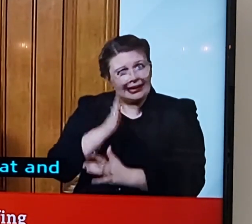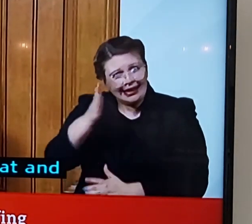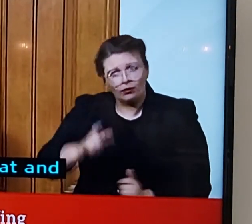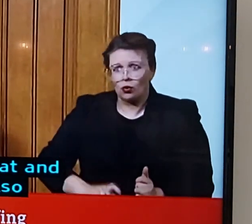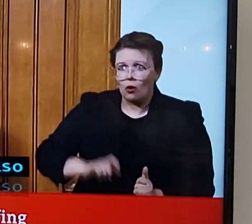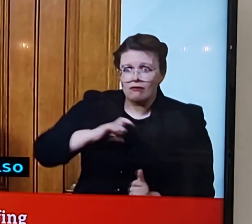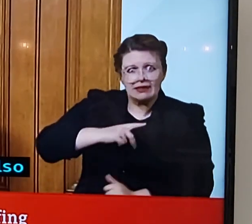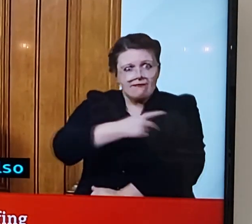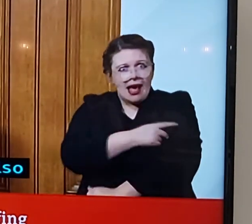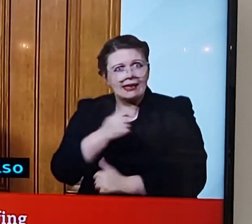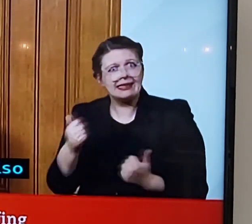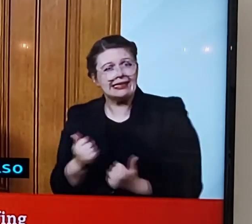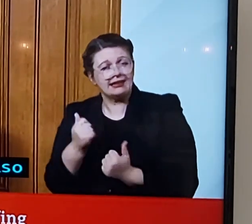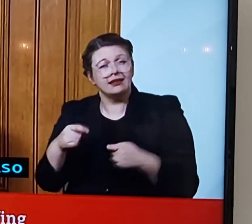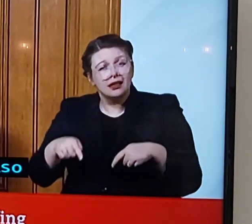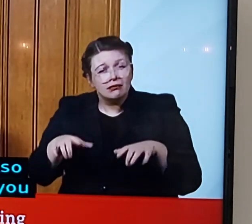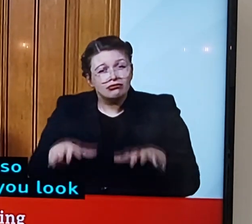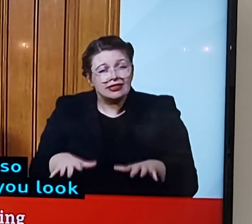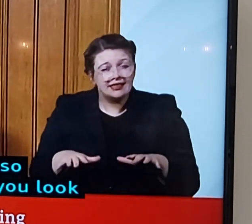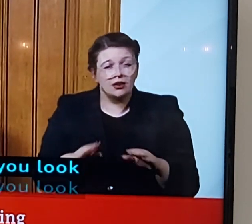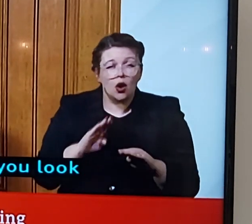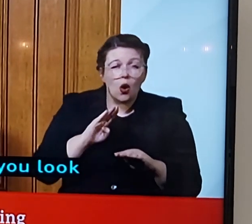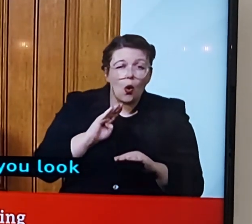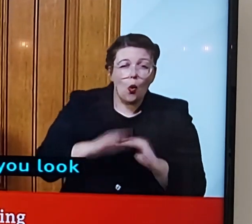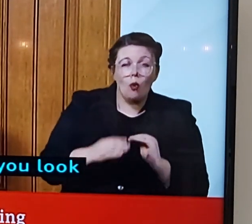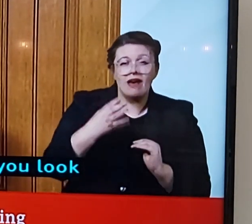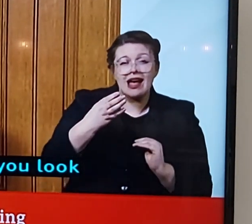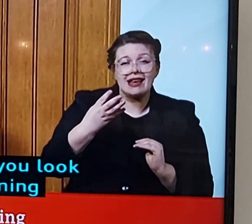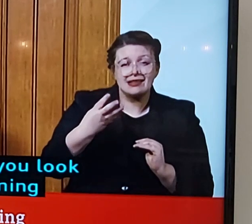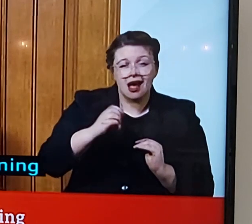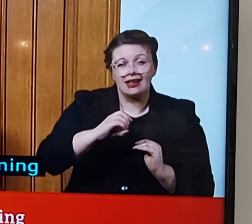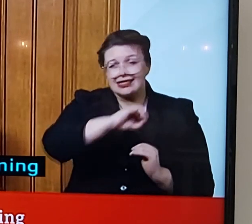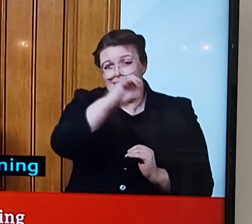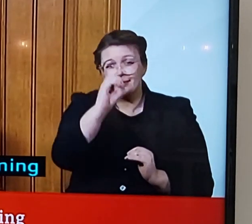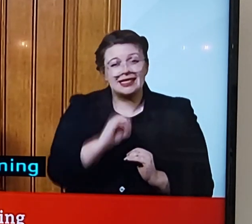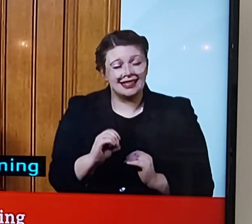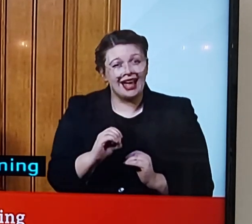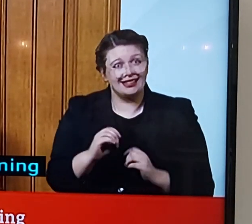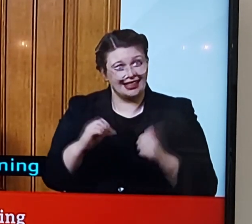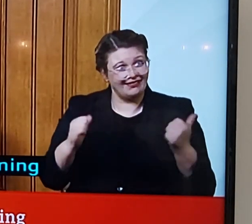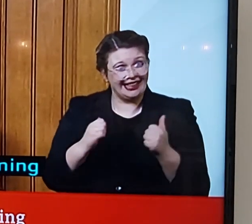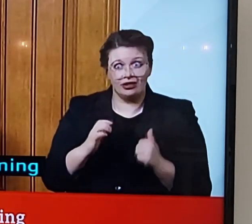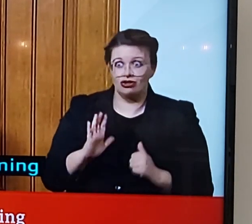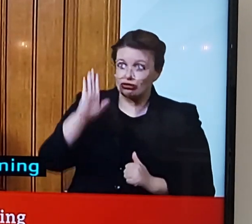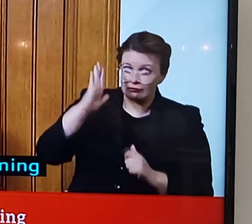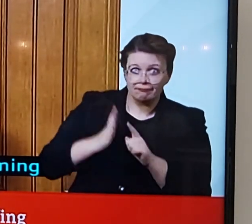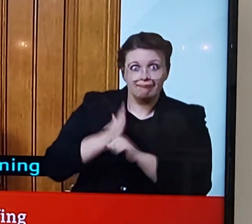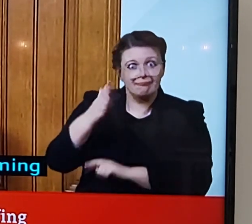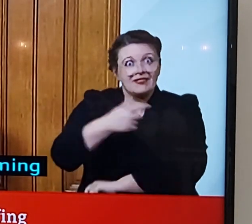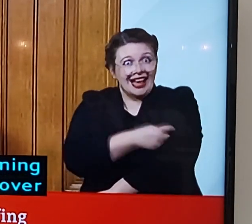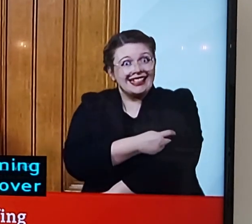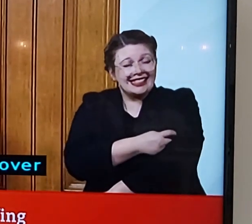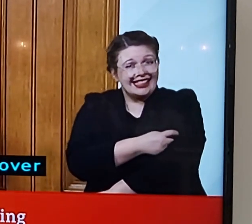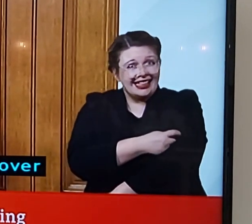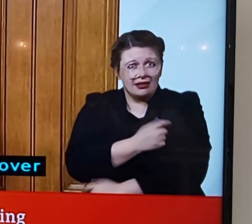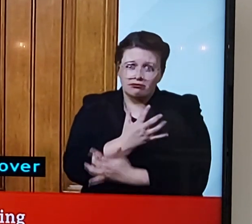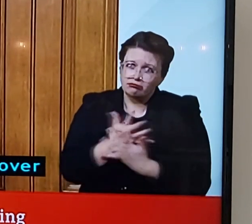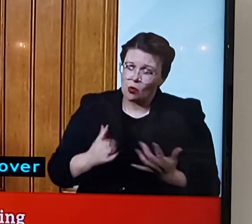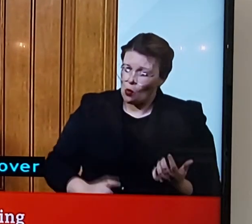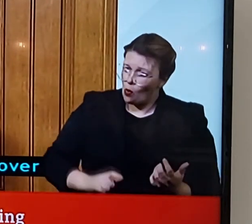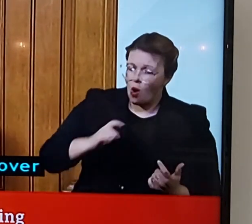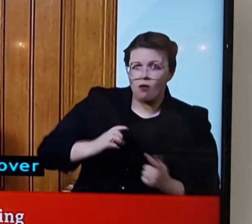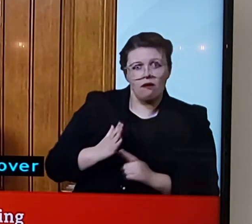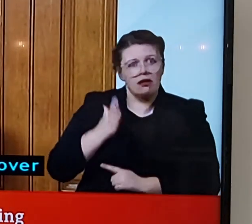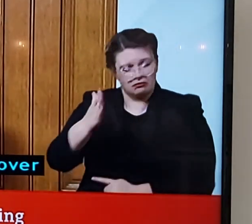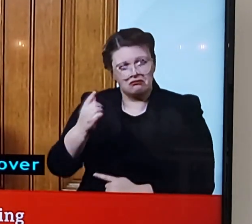vaccination, well over 90% in the age groups that have gone through their vaccination have chosen to take this up. So there is the general